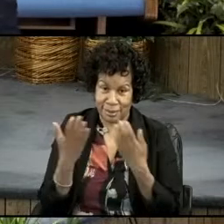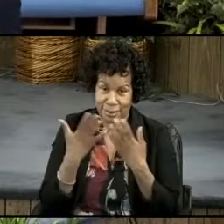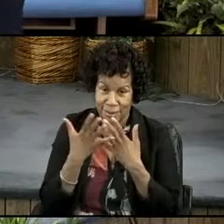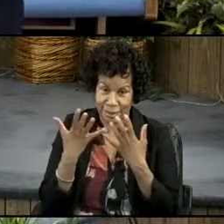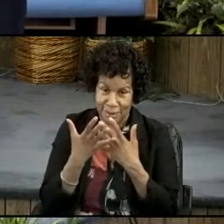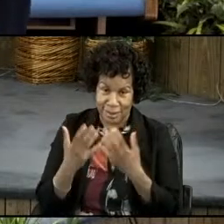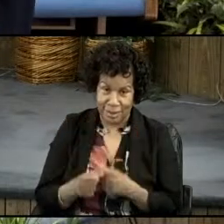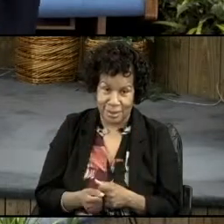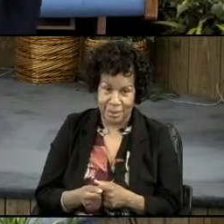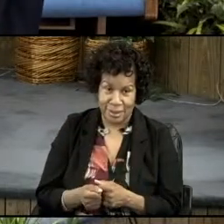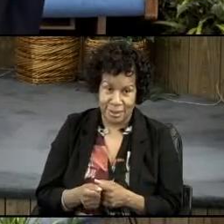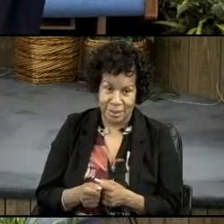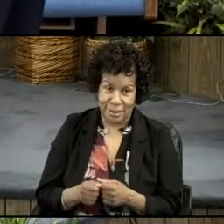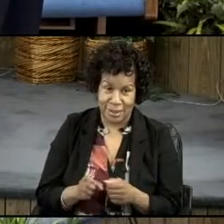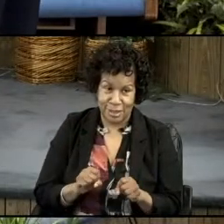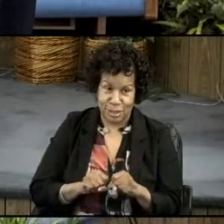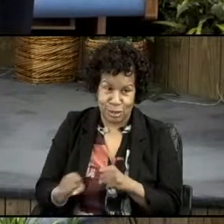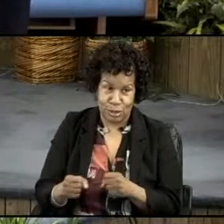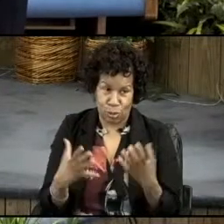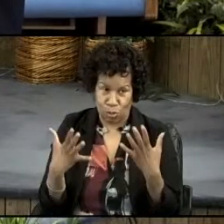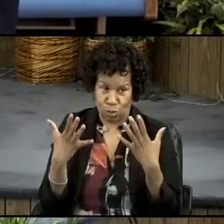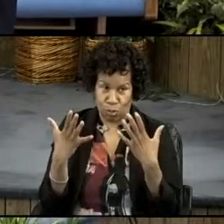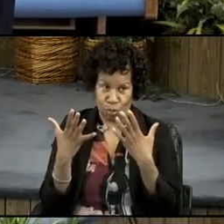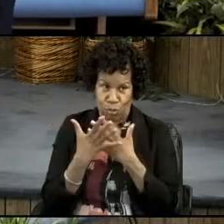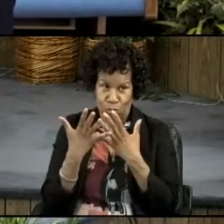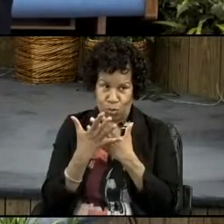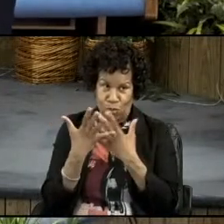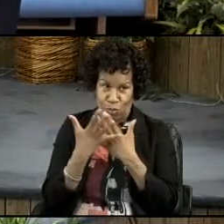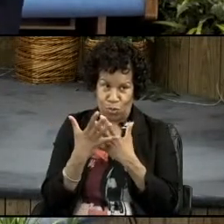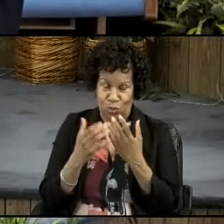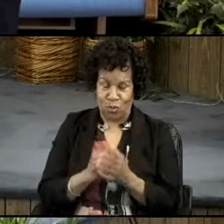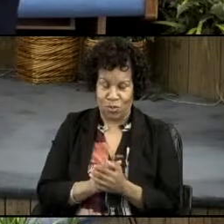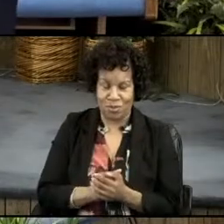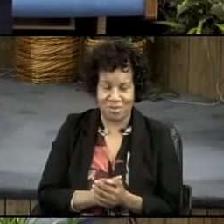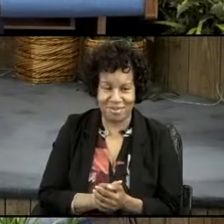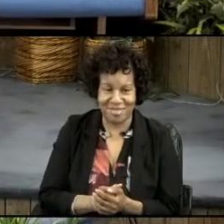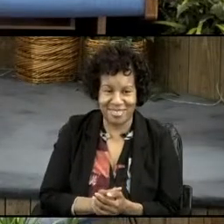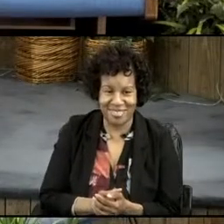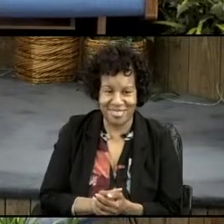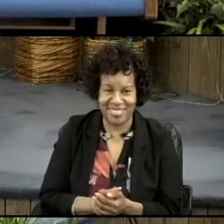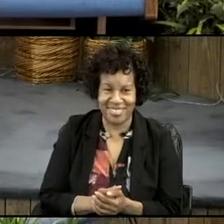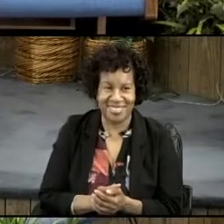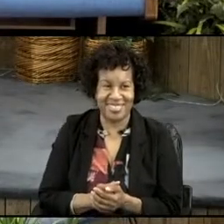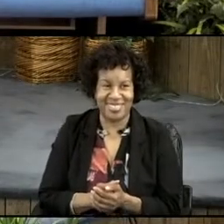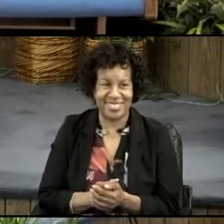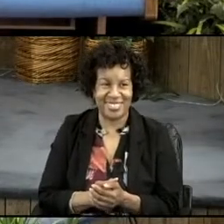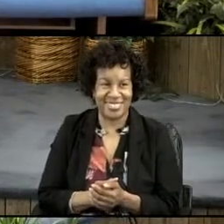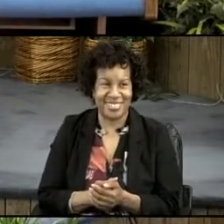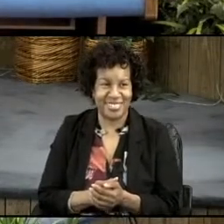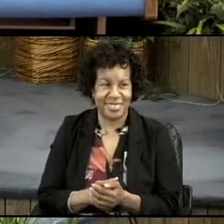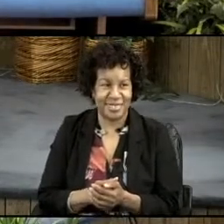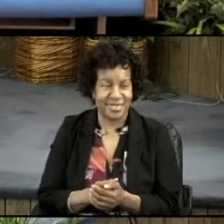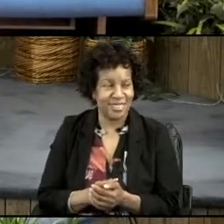afraid. You aren't supposed to be scared of nobody like that except your mama, your daddy, and God.